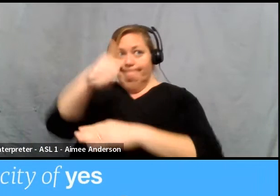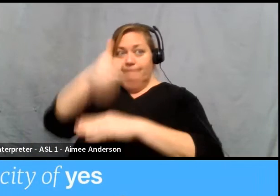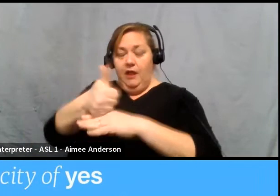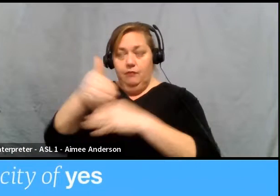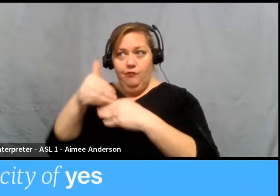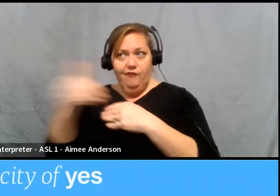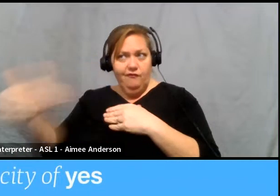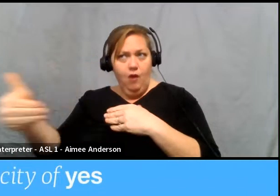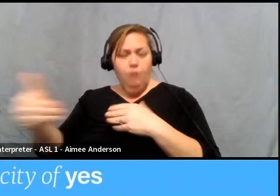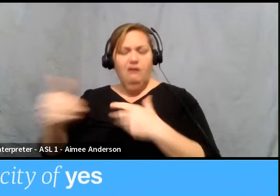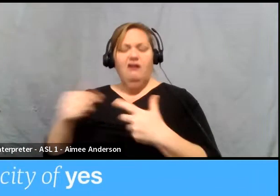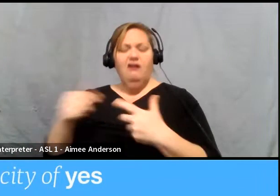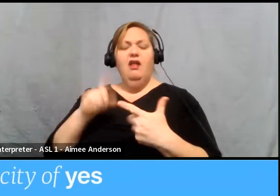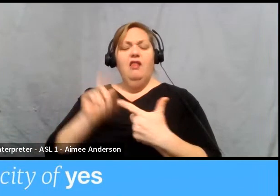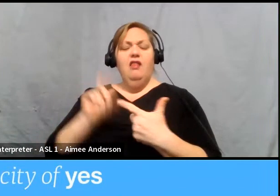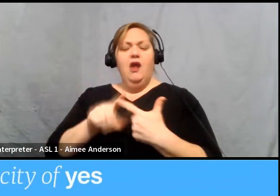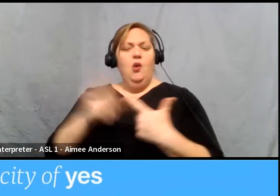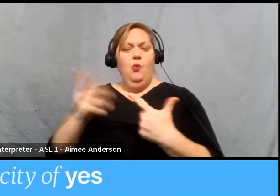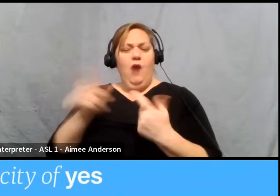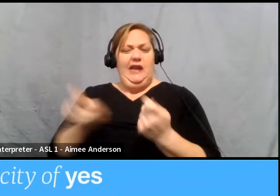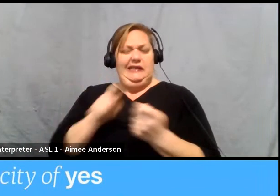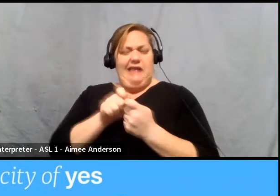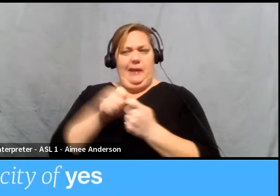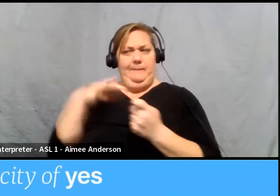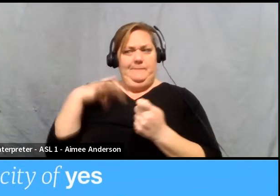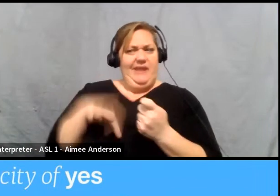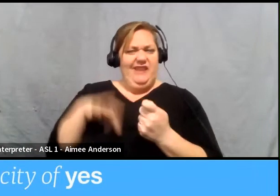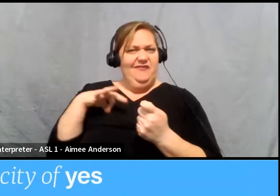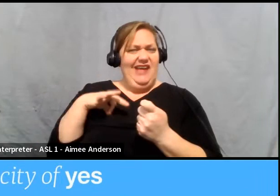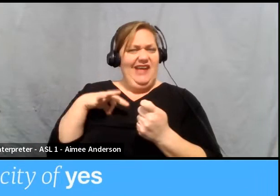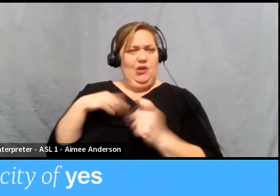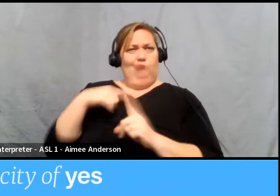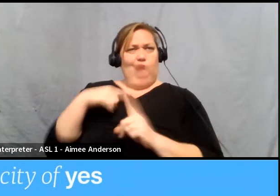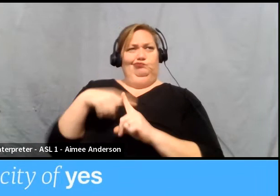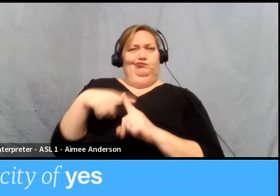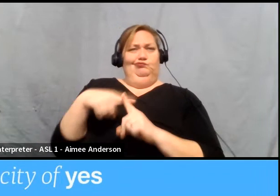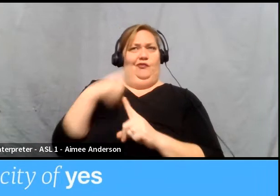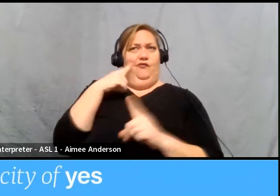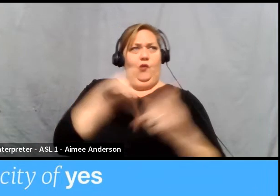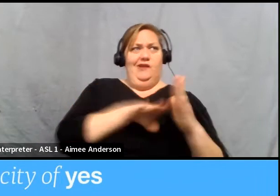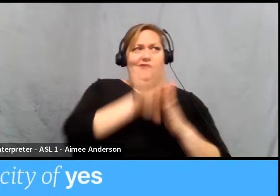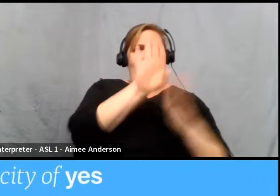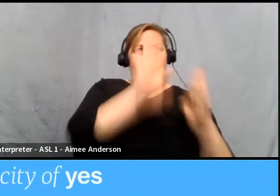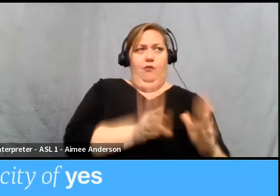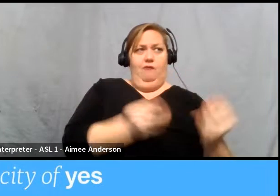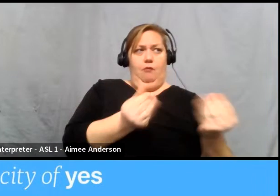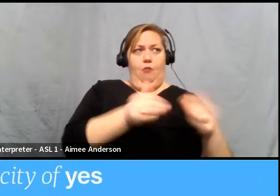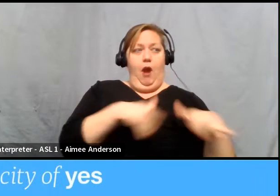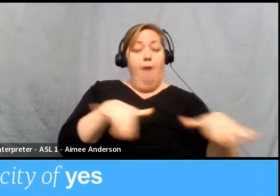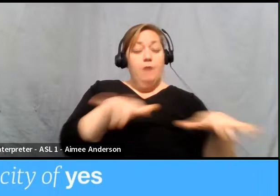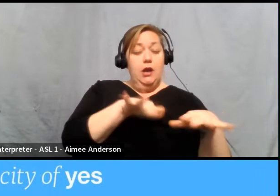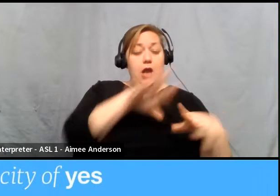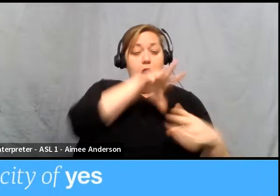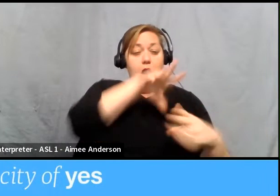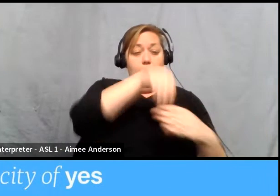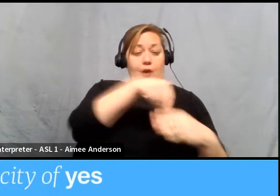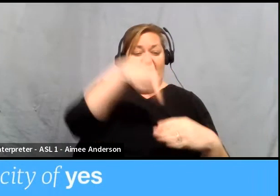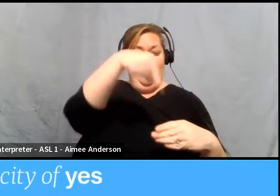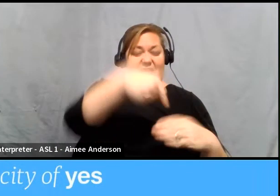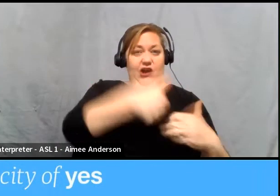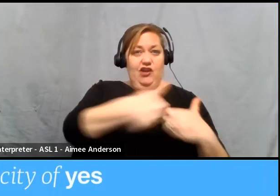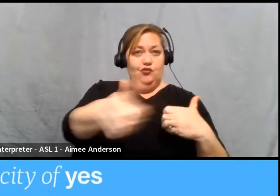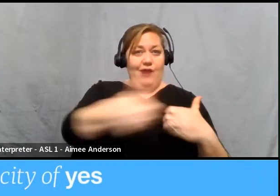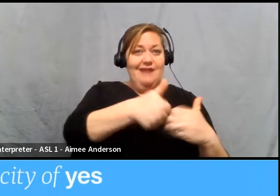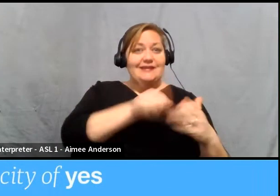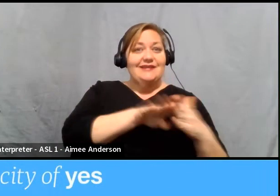what exactly is the benefit or bonus for the developer of a property located in a transit-oriented development zone